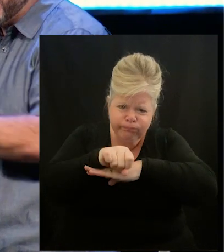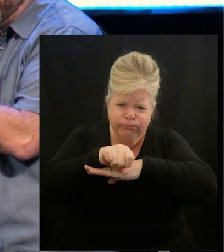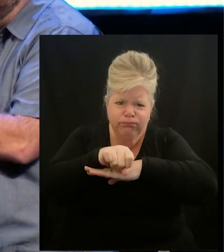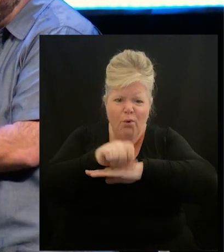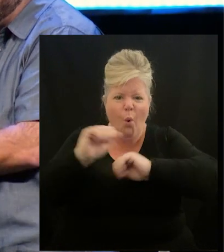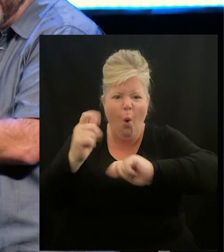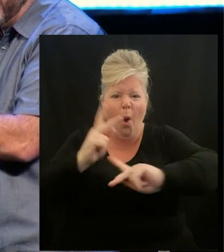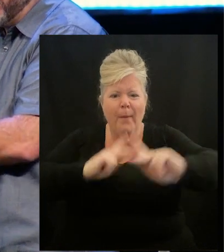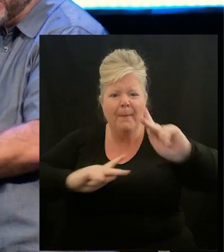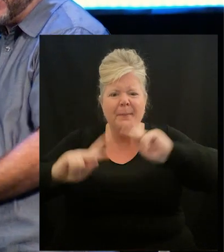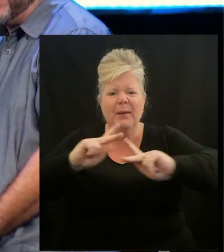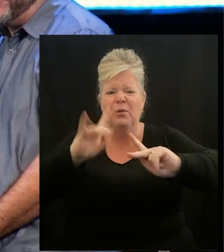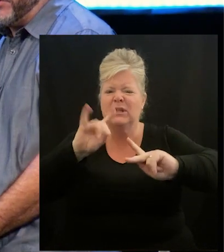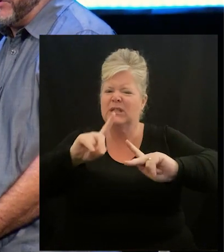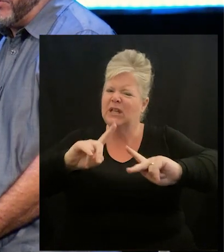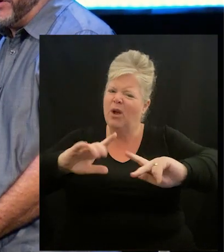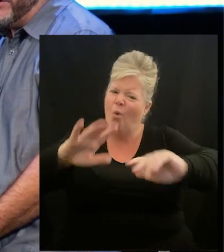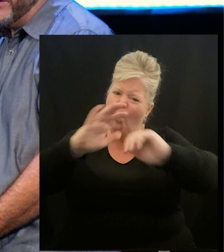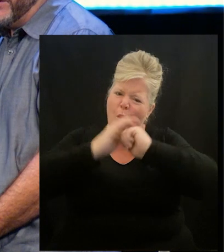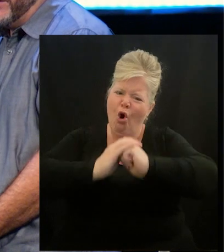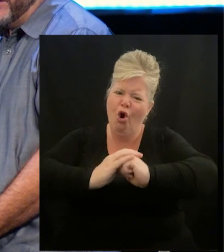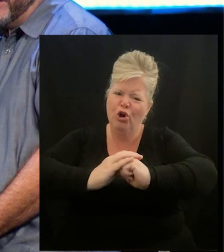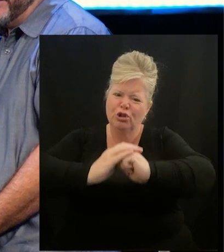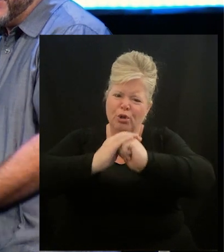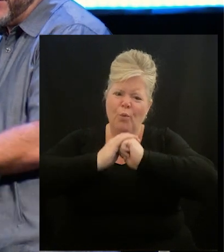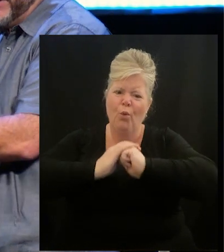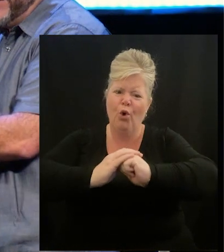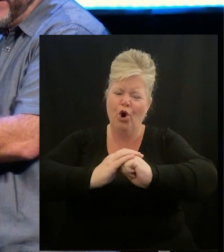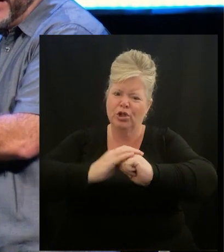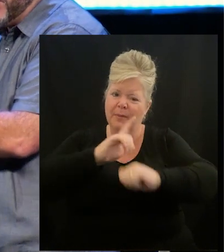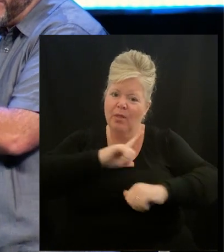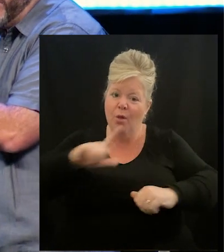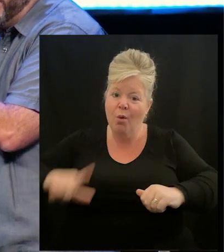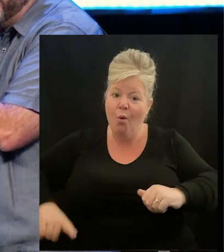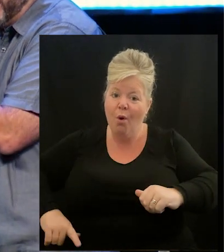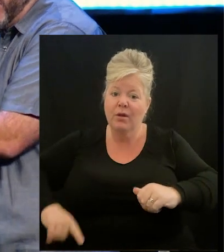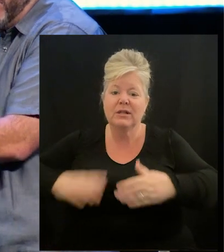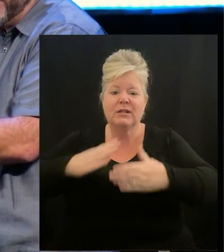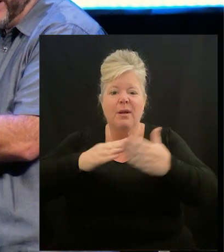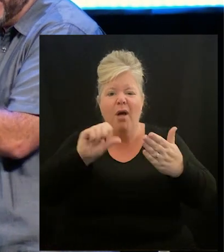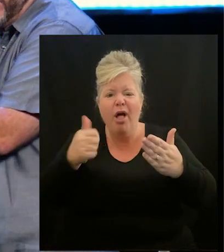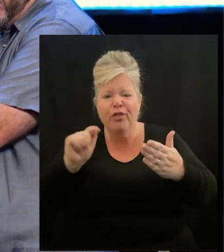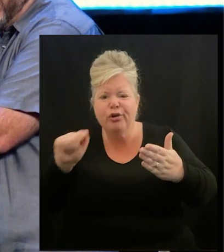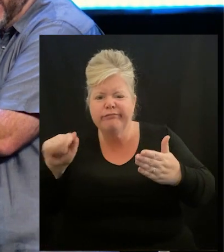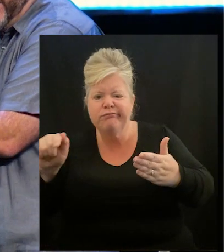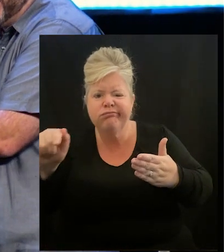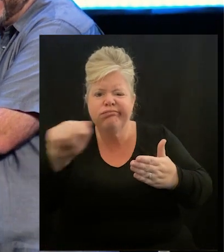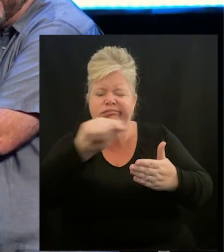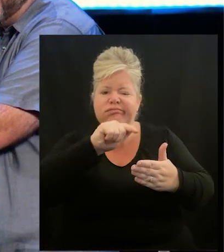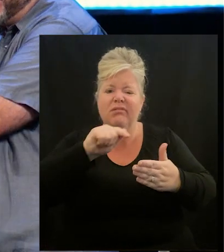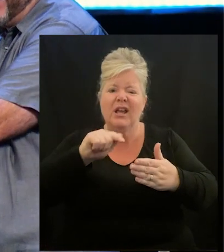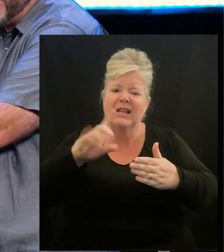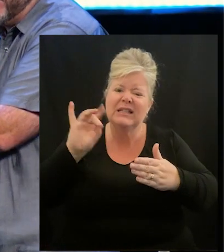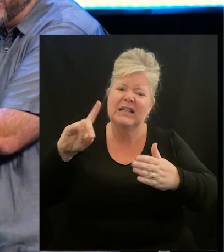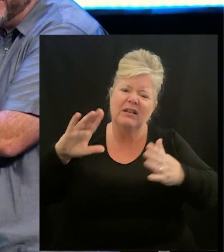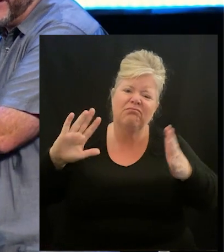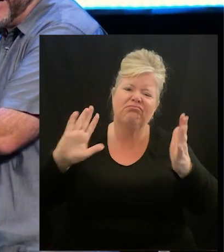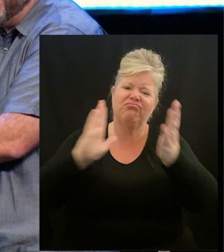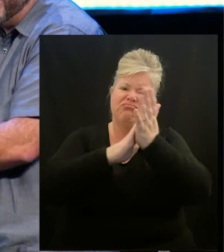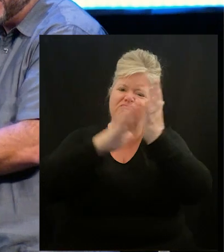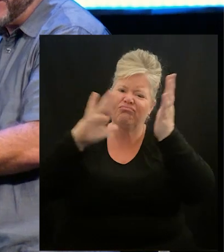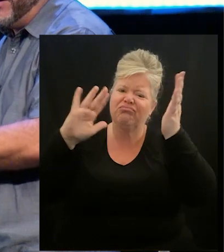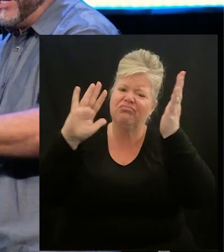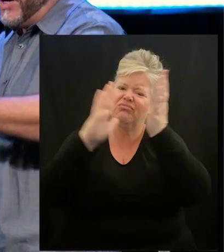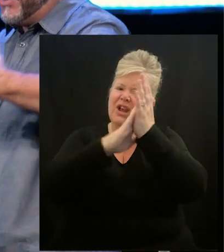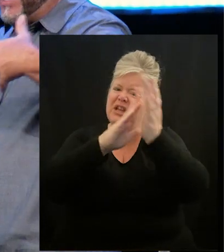and Jerusalem fell down and worshiped before the Lord. Then some Levites from the Kohathites and the Korahites stood up and praised the Lord, the